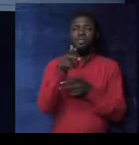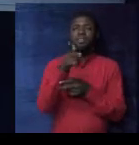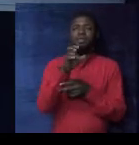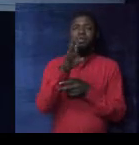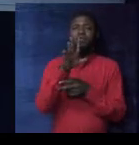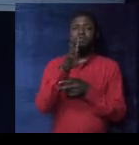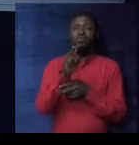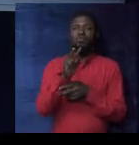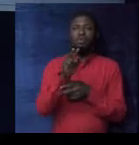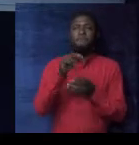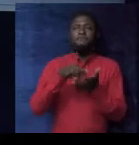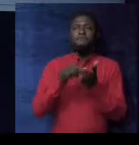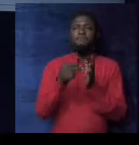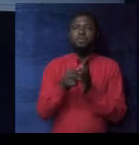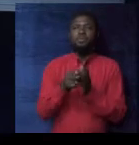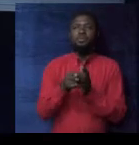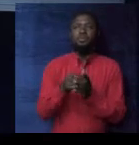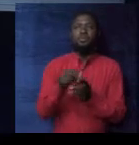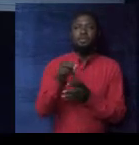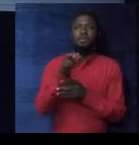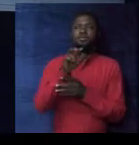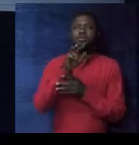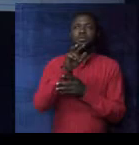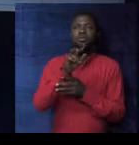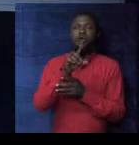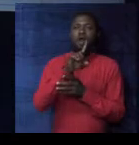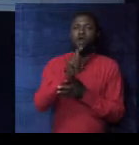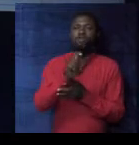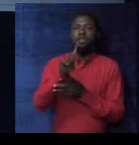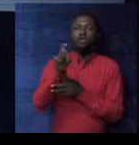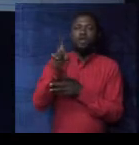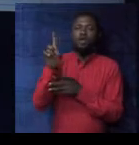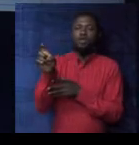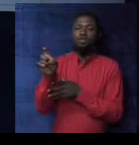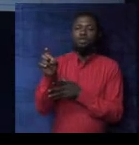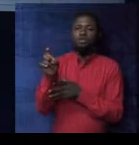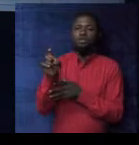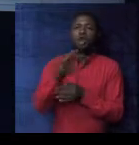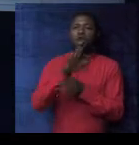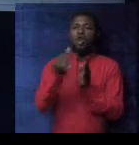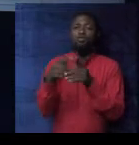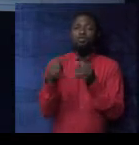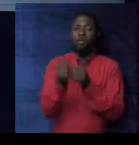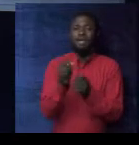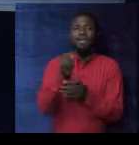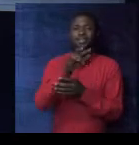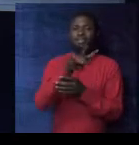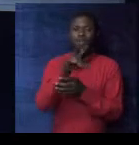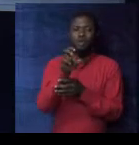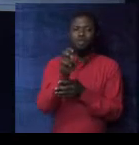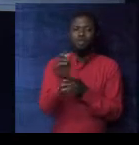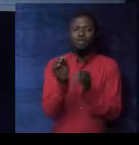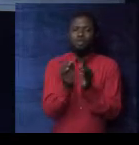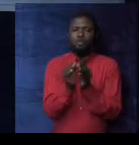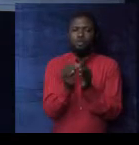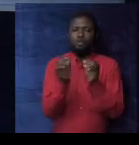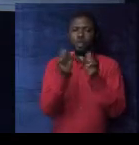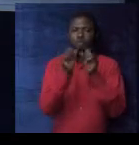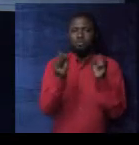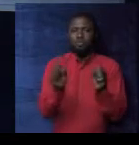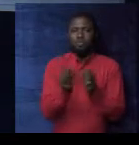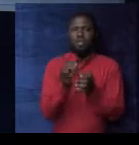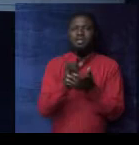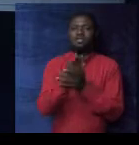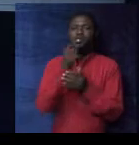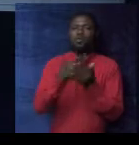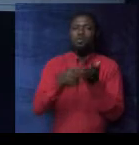say. 352 means 300 singles, so you can see 100 here, 100 here, 100 here. Altogether, there are 300